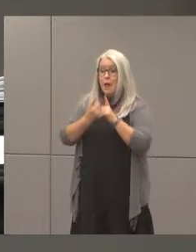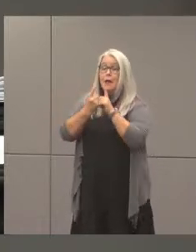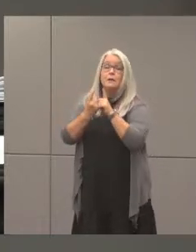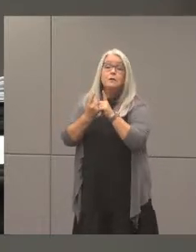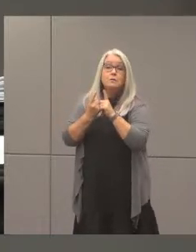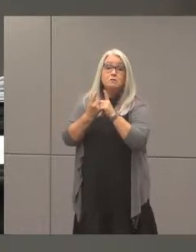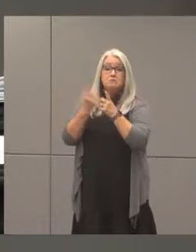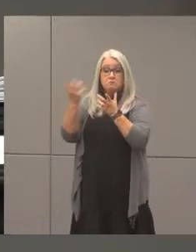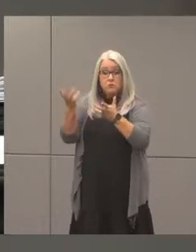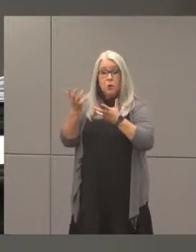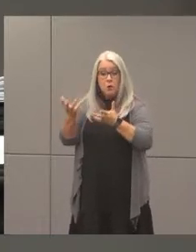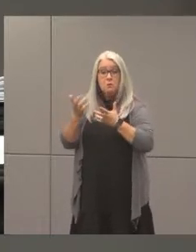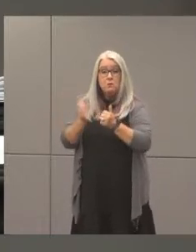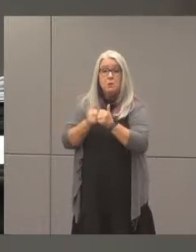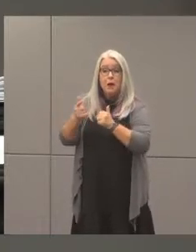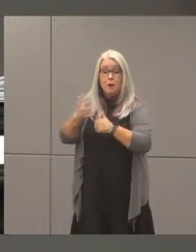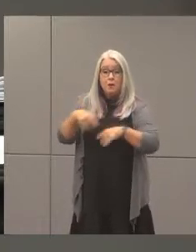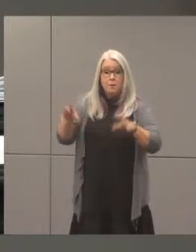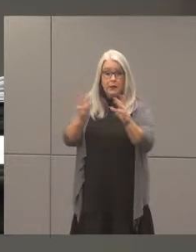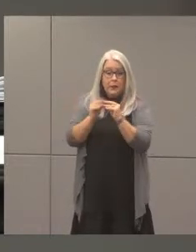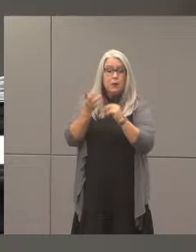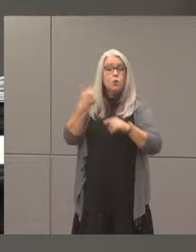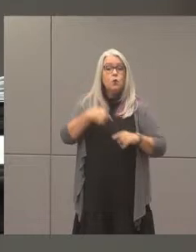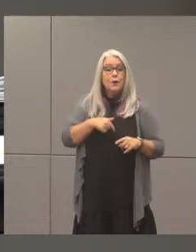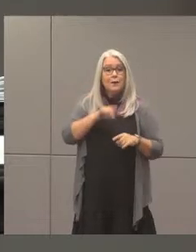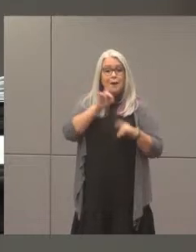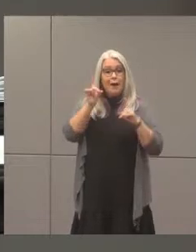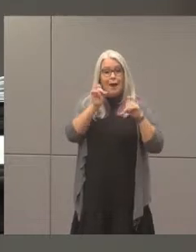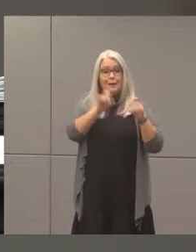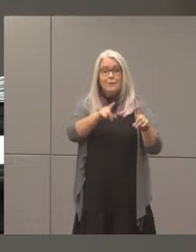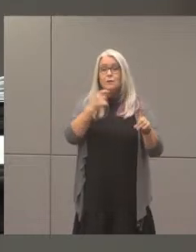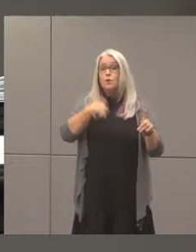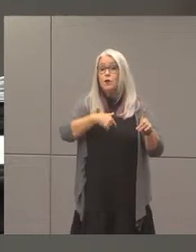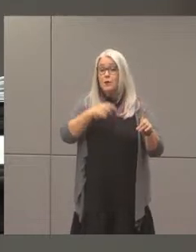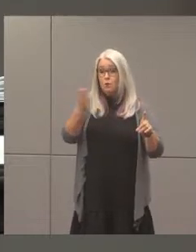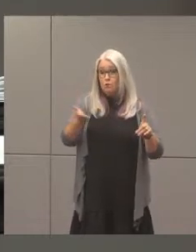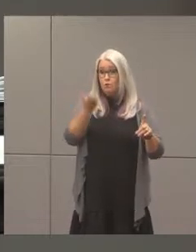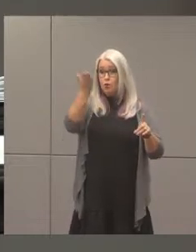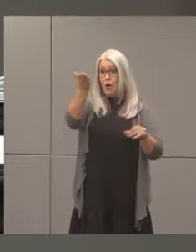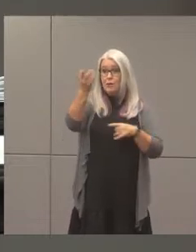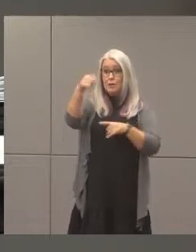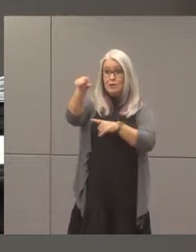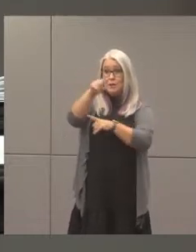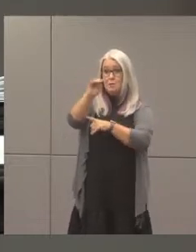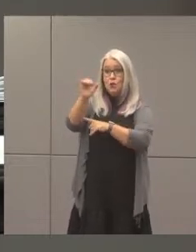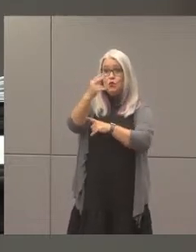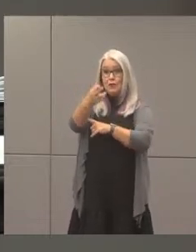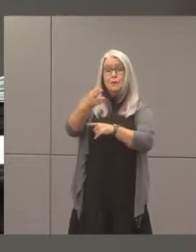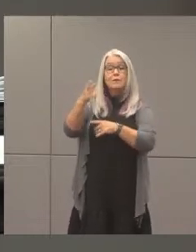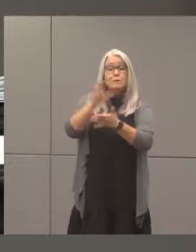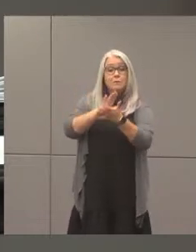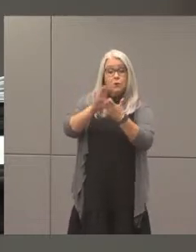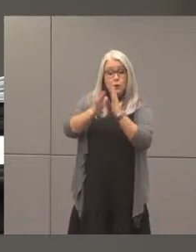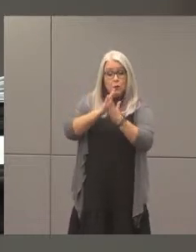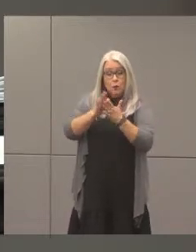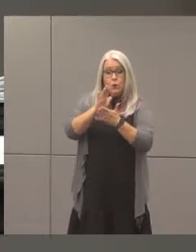this, we ask that this be brought to the Michigan Community College